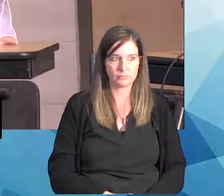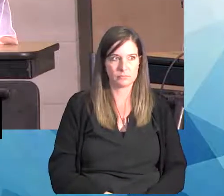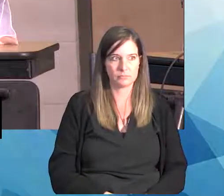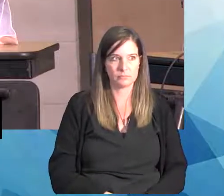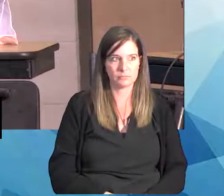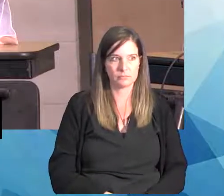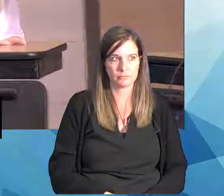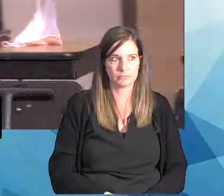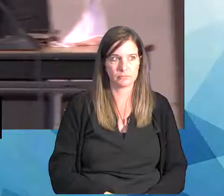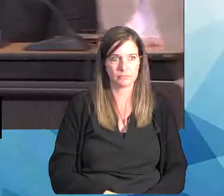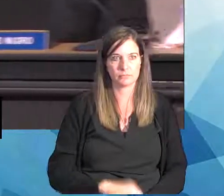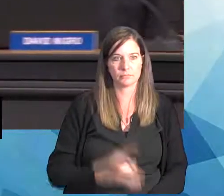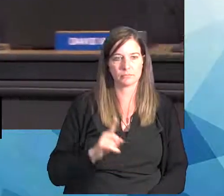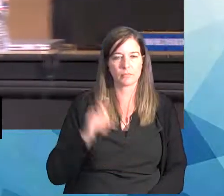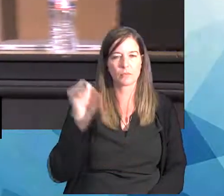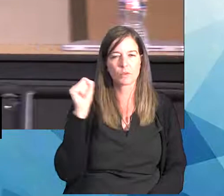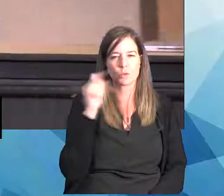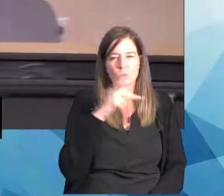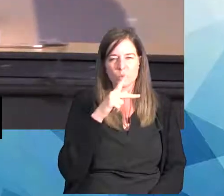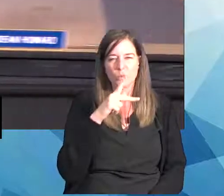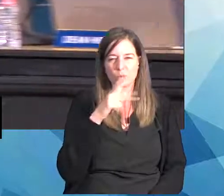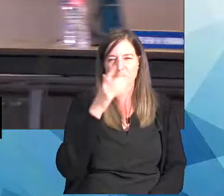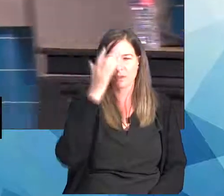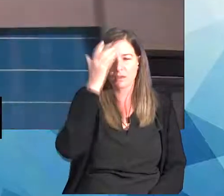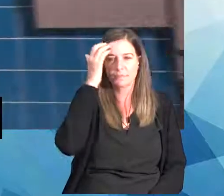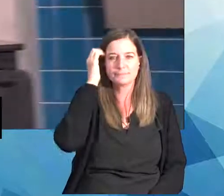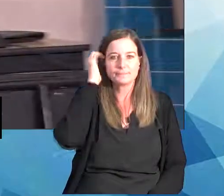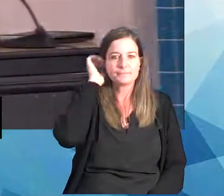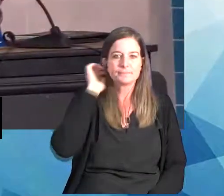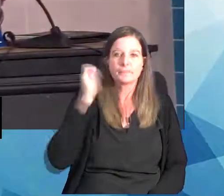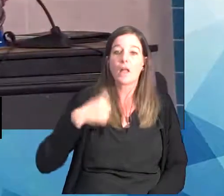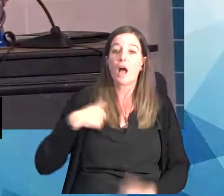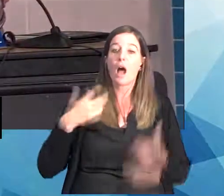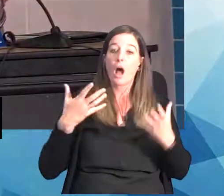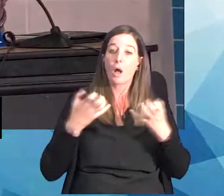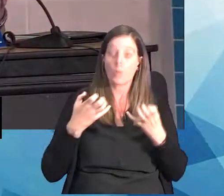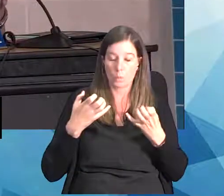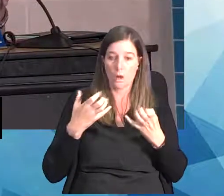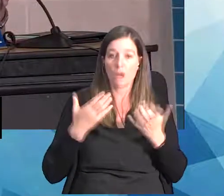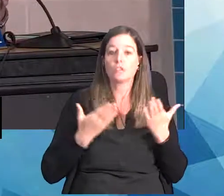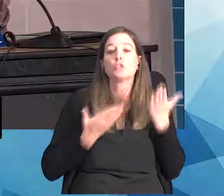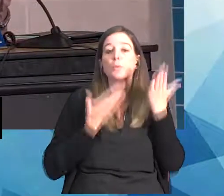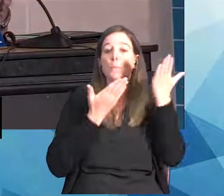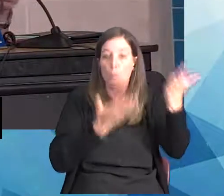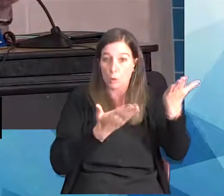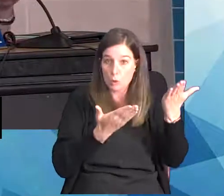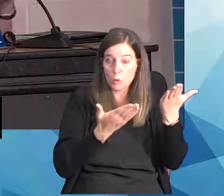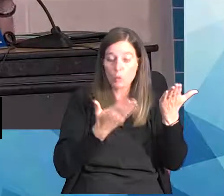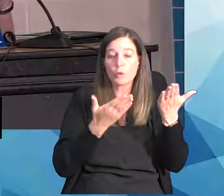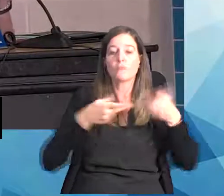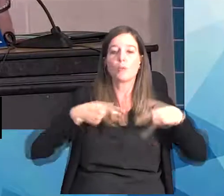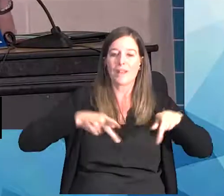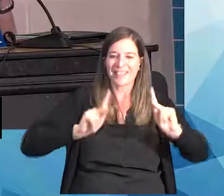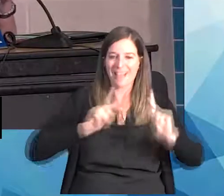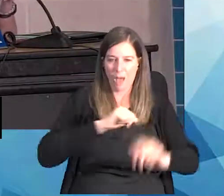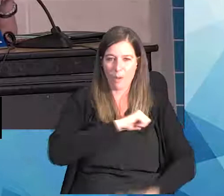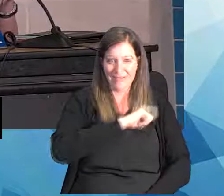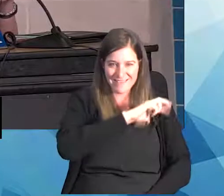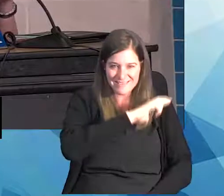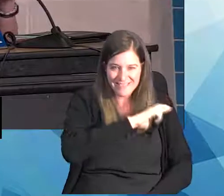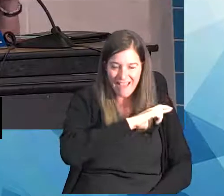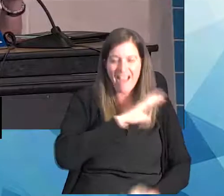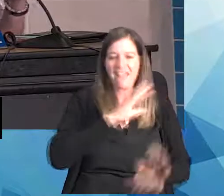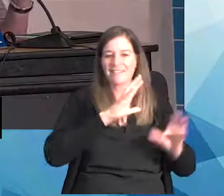So I'm not sure how to state it, but I would like to move that we allow Annette and the leadership team to move forward with an